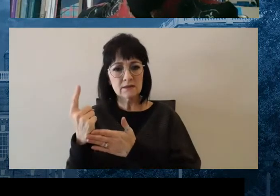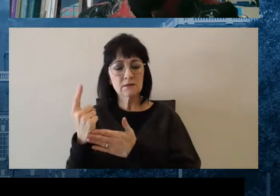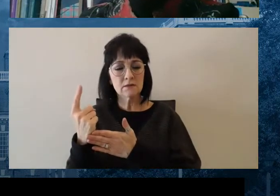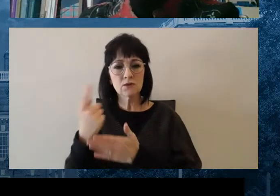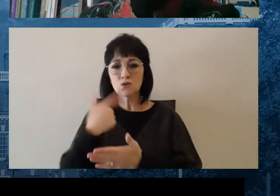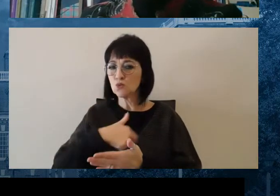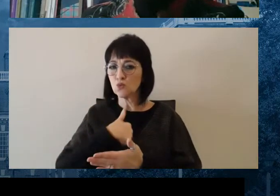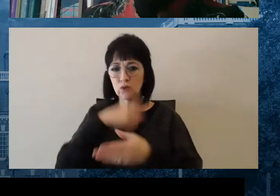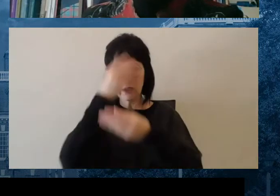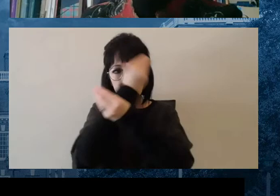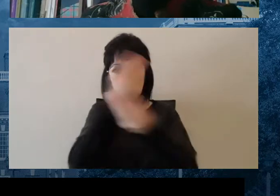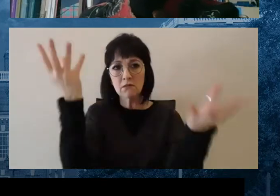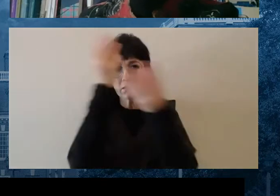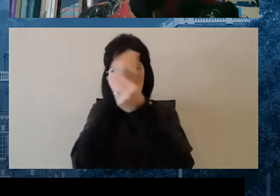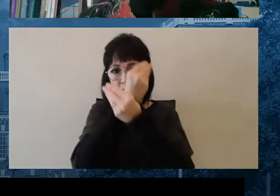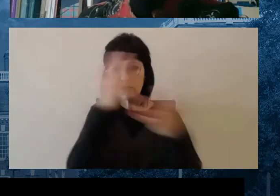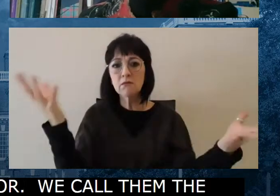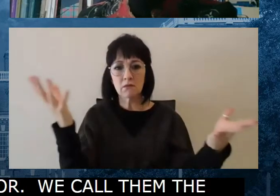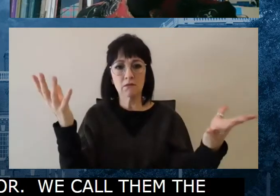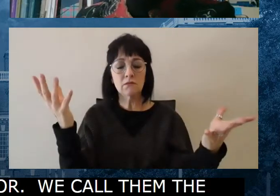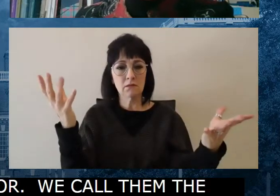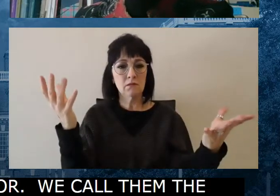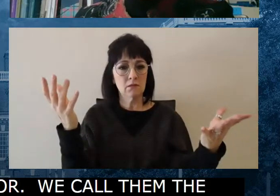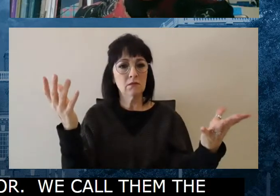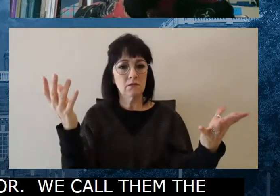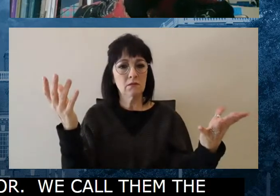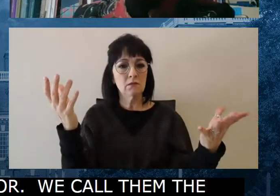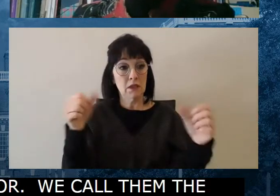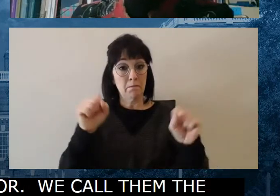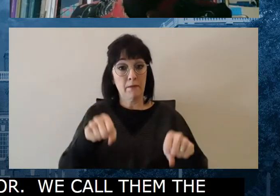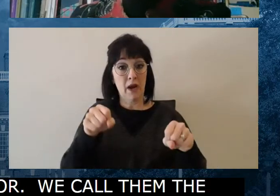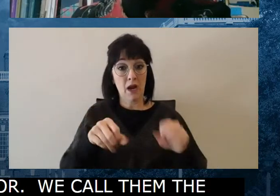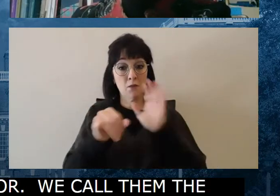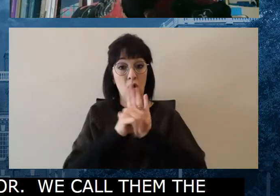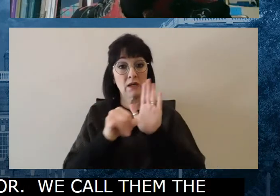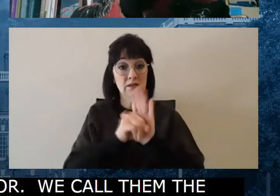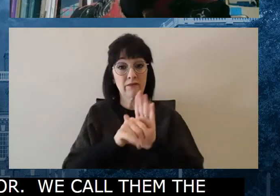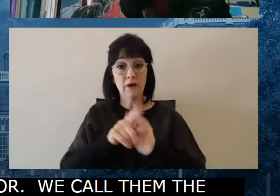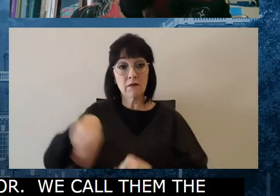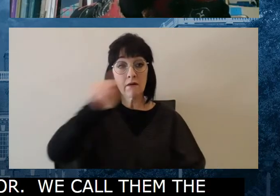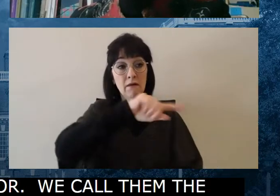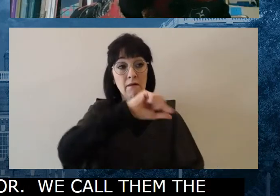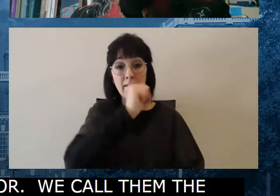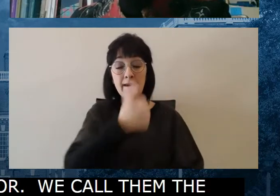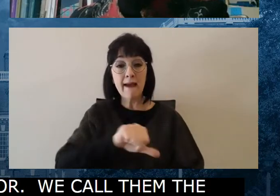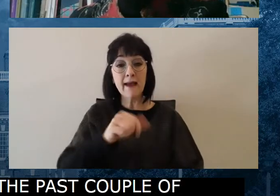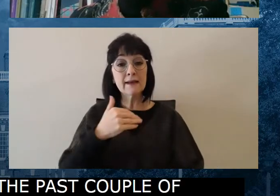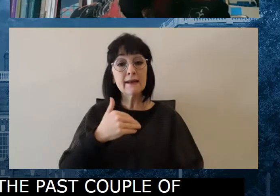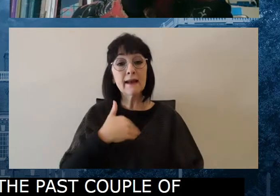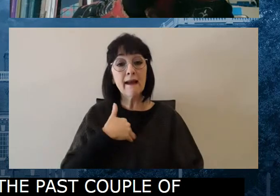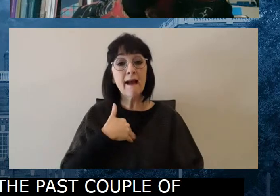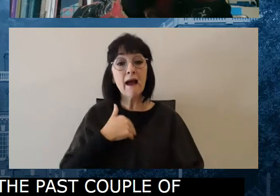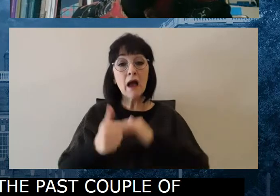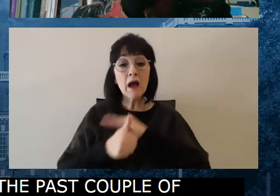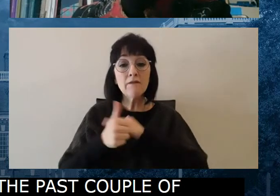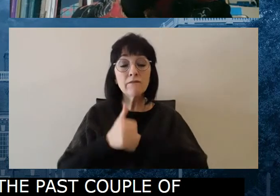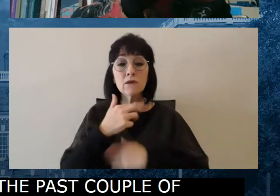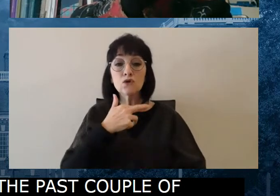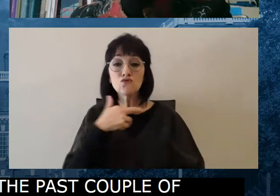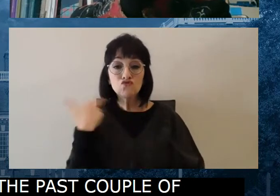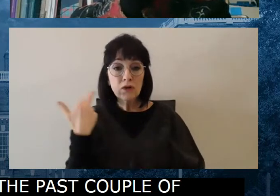that we've identified, particularly with the risk factor involved. But we have been able to bring in a number of people a